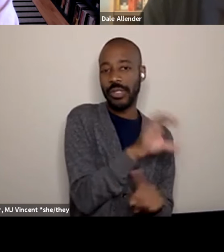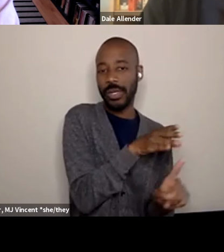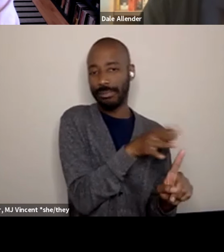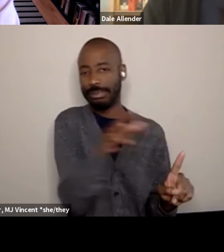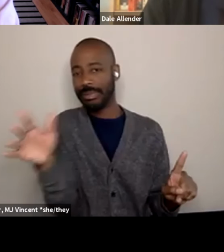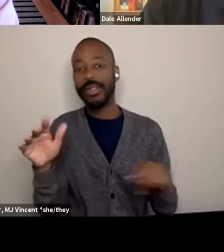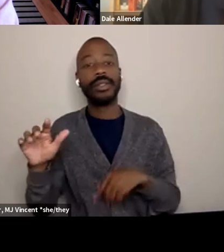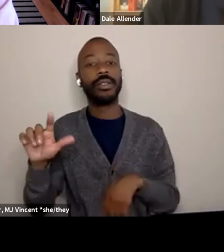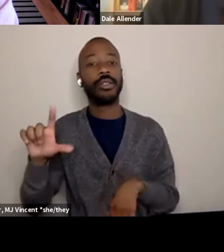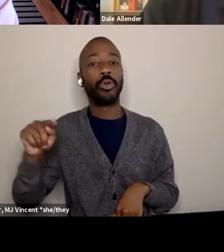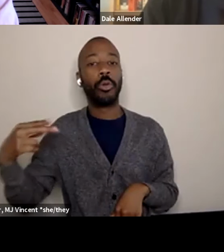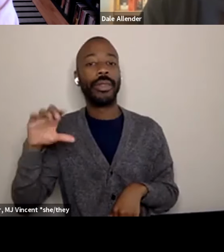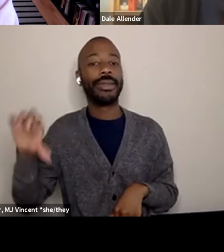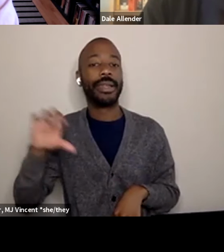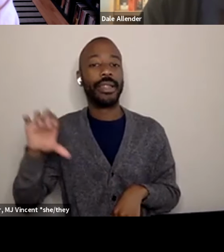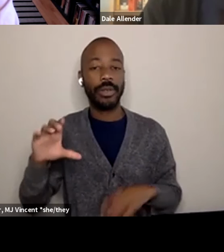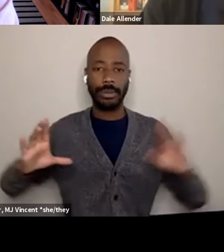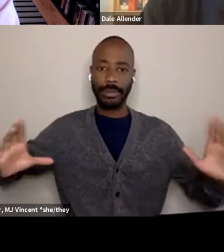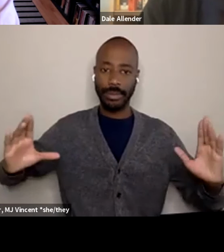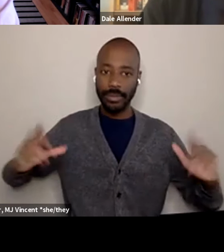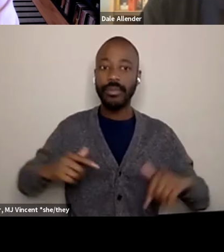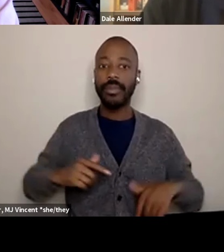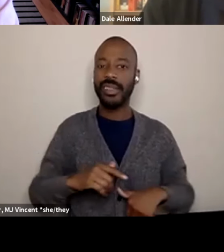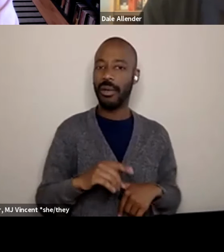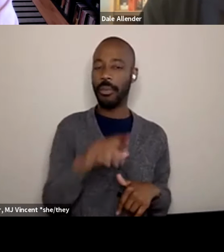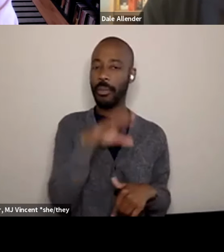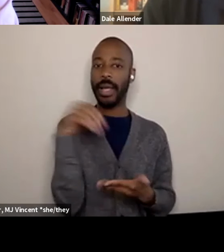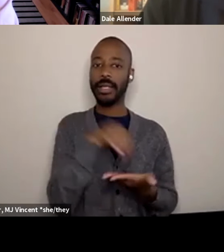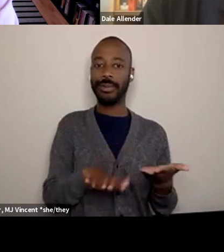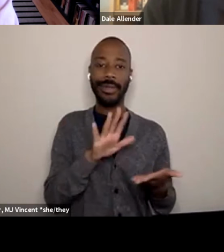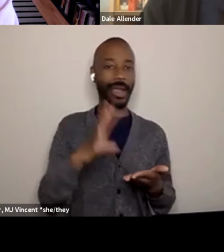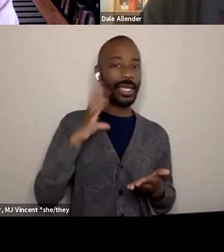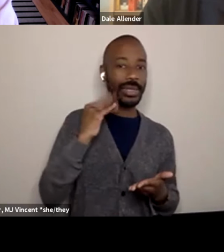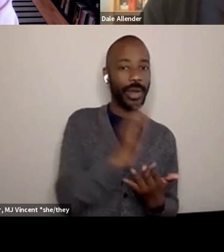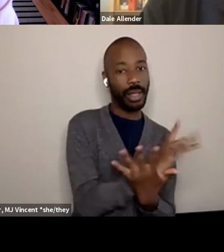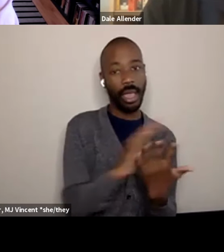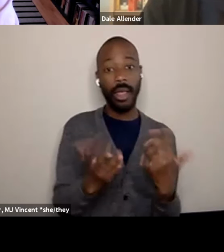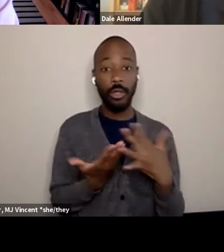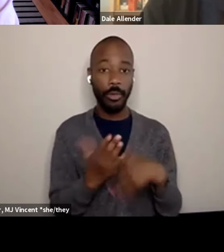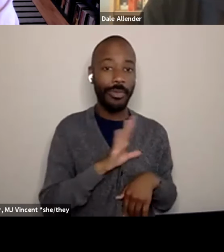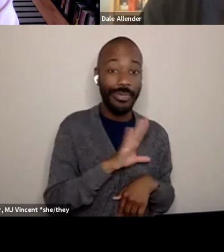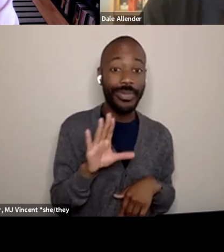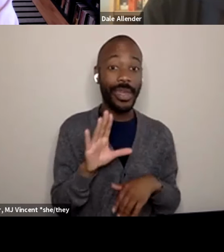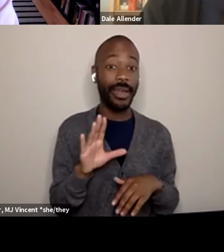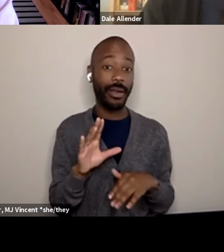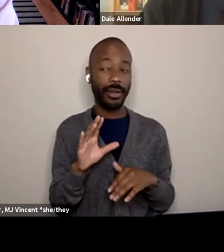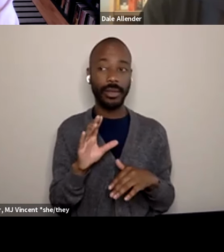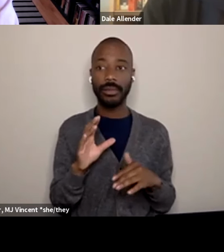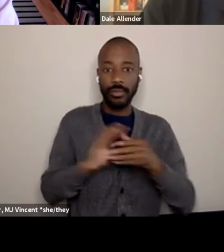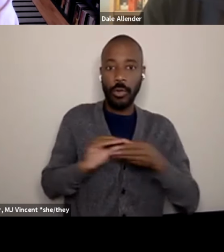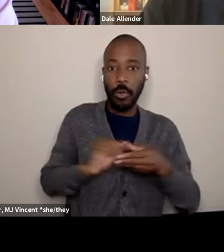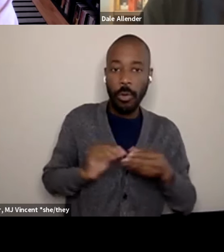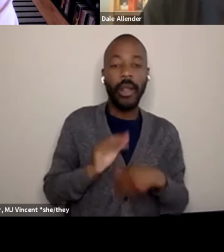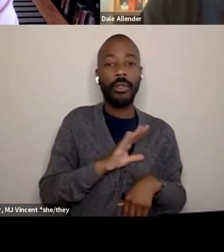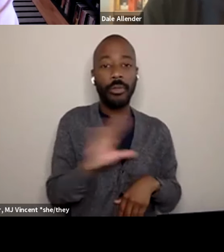20th century, to kind of offer a narrative of Black student experience in American school through their voices, through historical materials that give